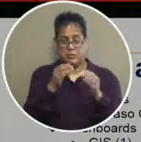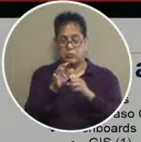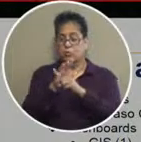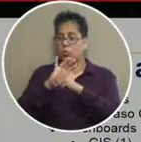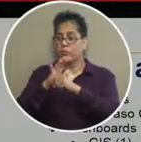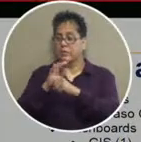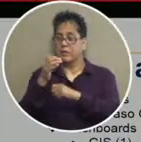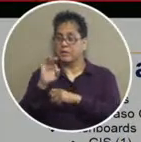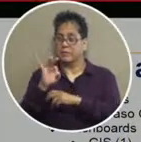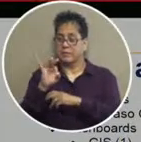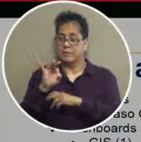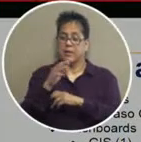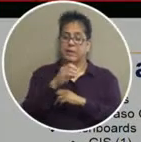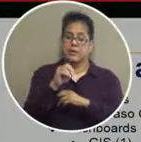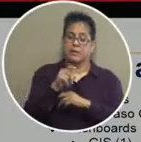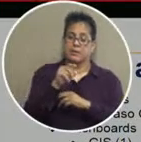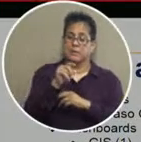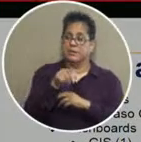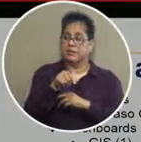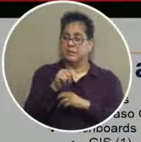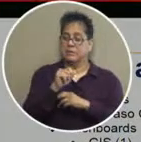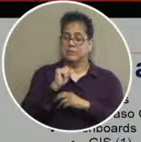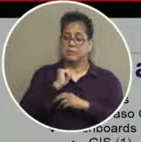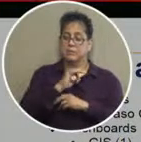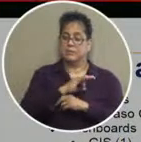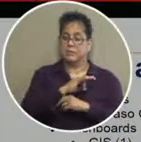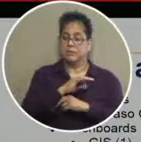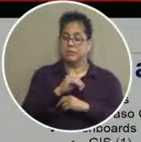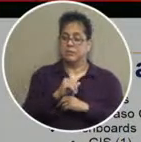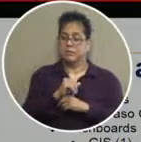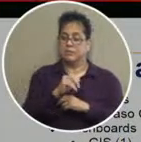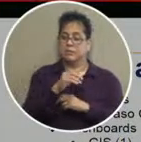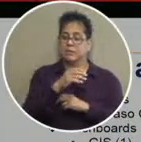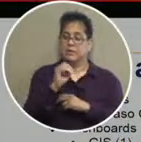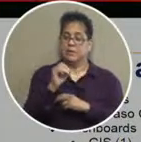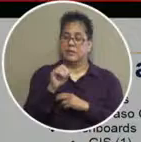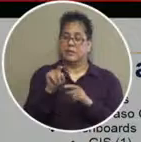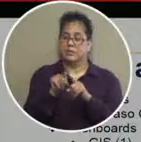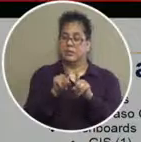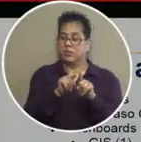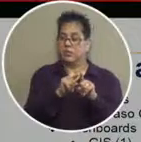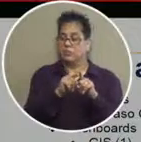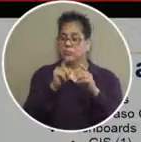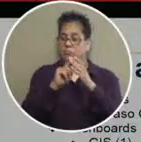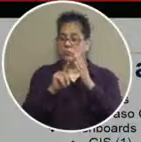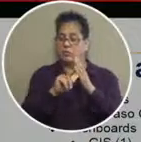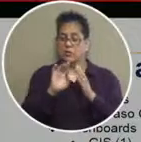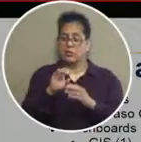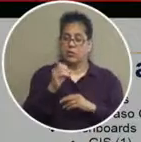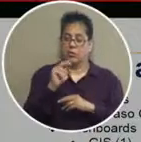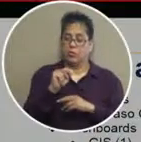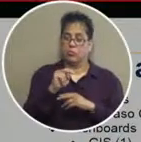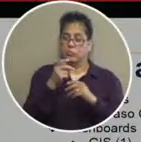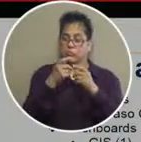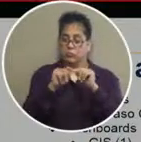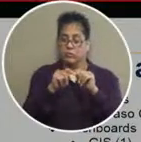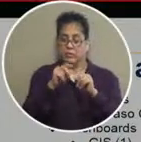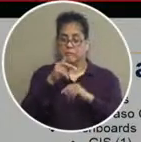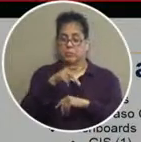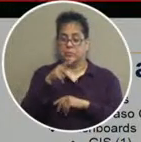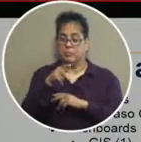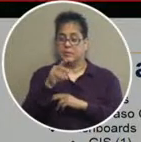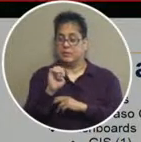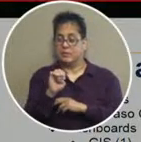COVID-19 cases, and it's tailored for OEM staff to track the current pandemic. And they also developed their own dashboard to track PPE